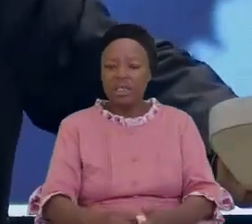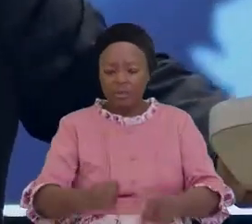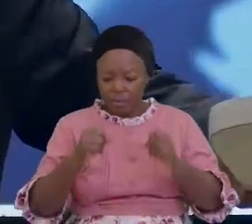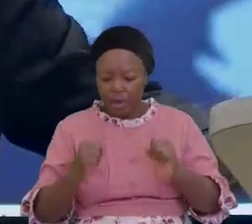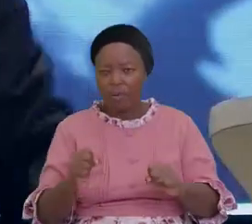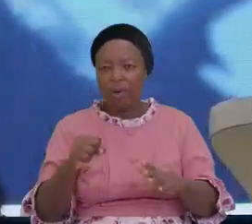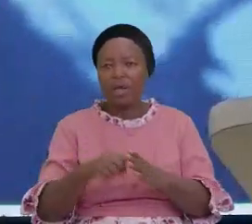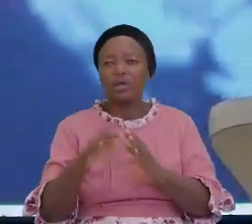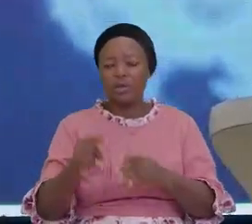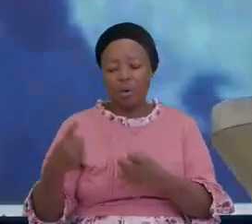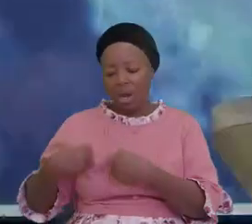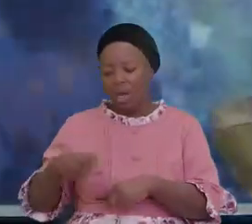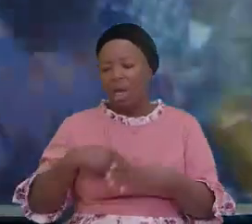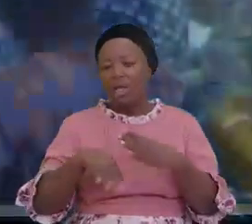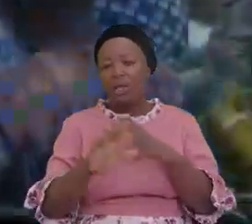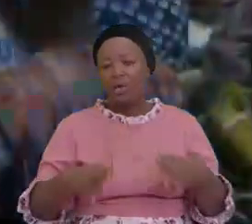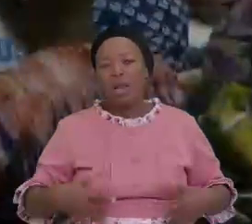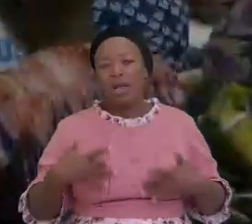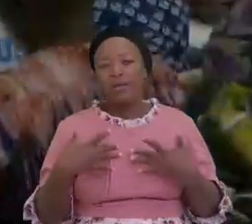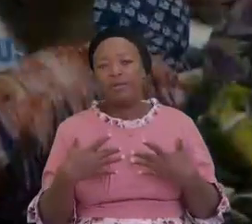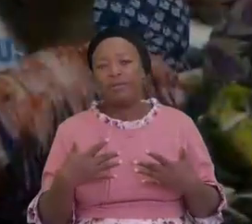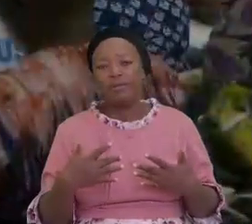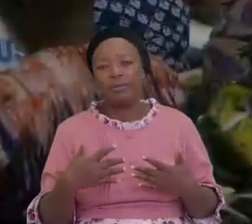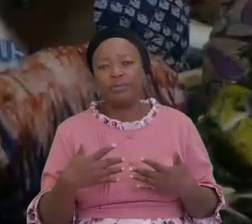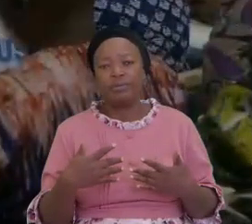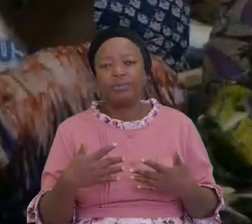heart and in your life.